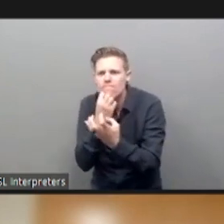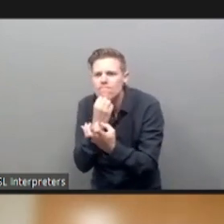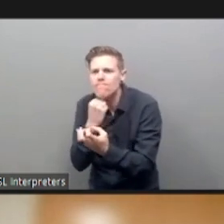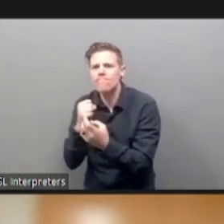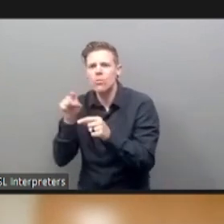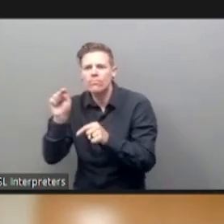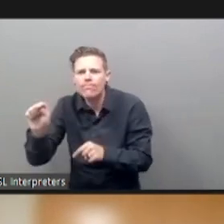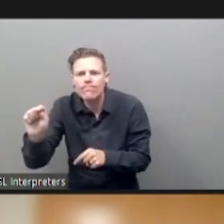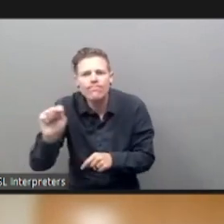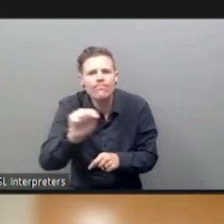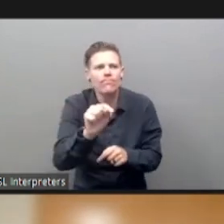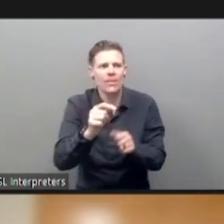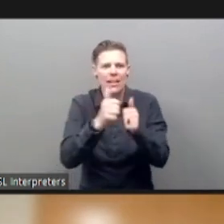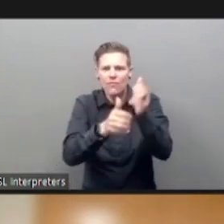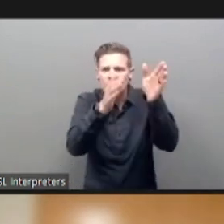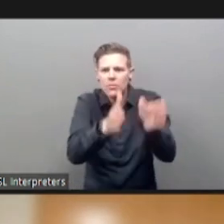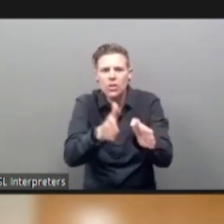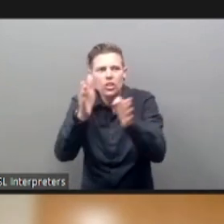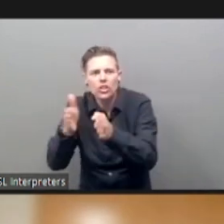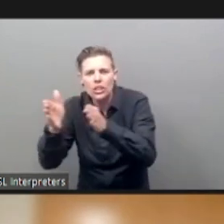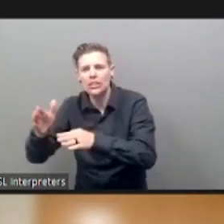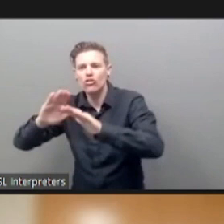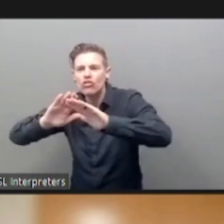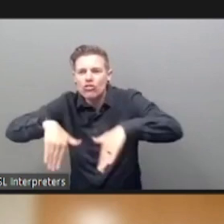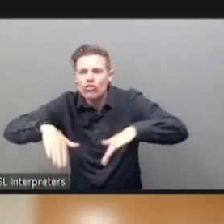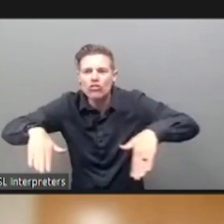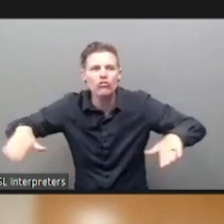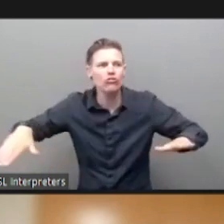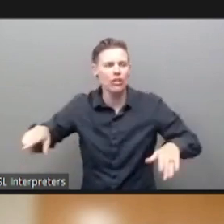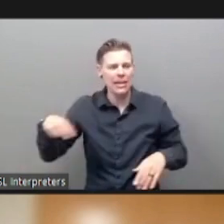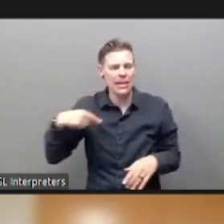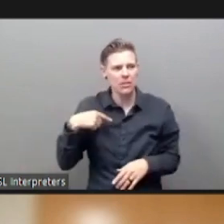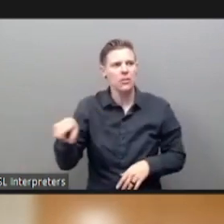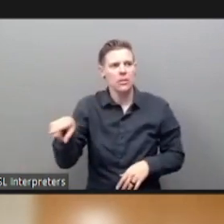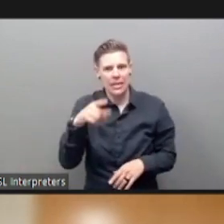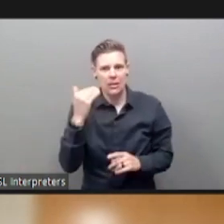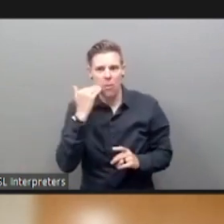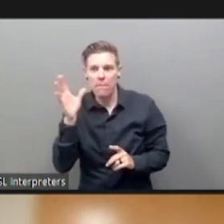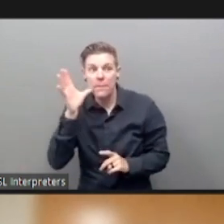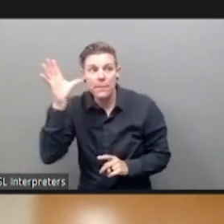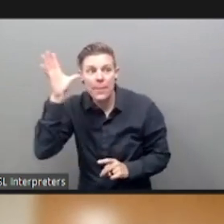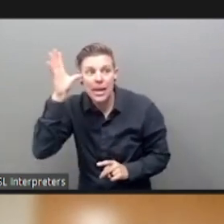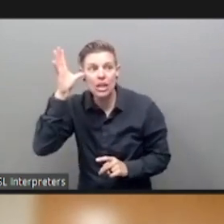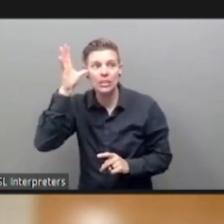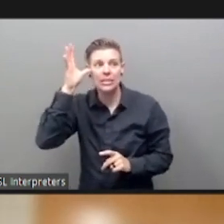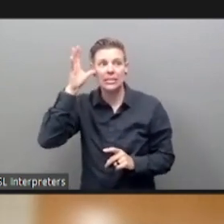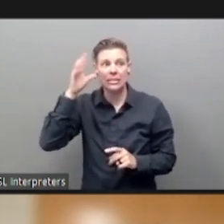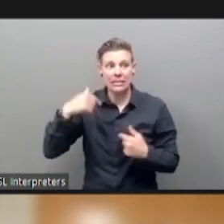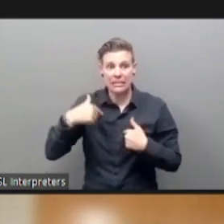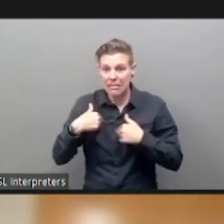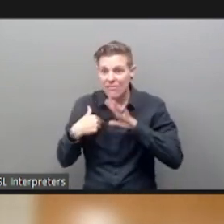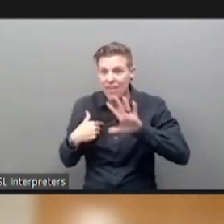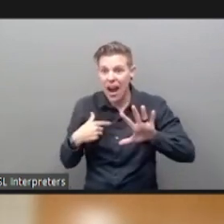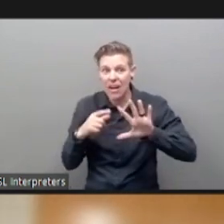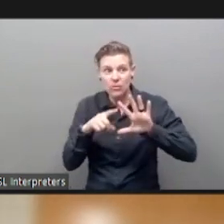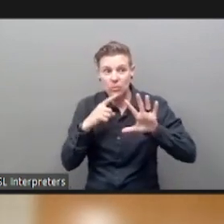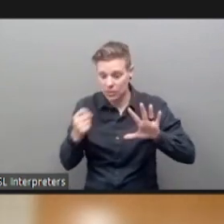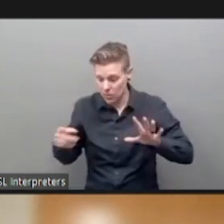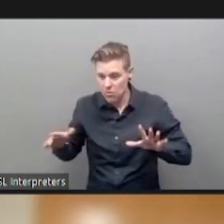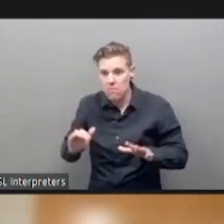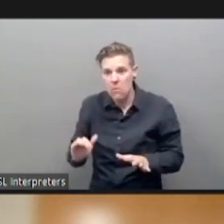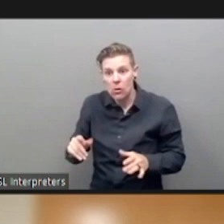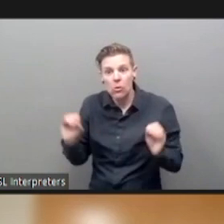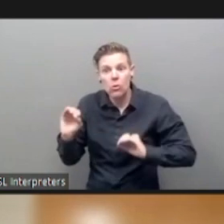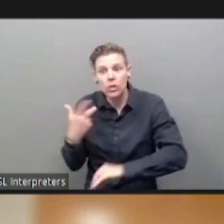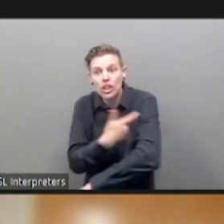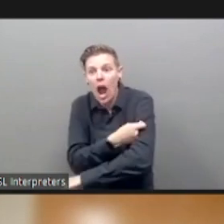us, and also I imagine for other people who are parents of 5 to 11-year-olds, it is just so exciting to know that this